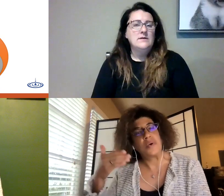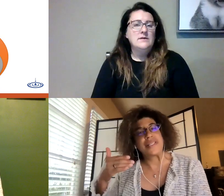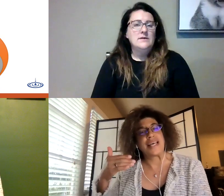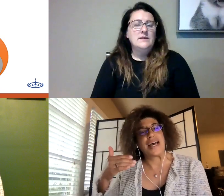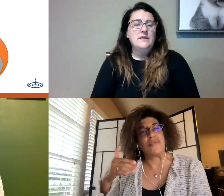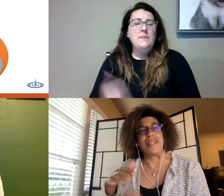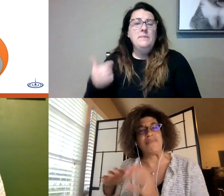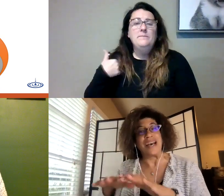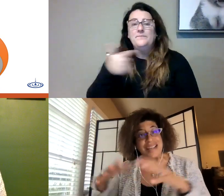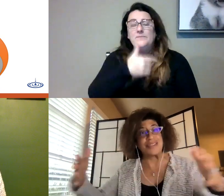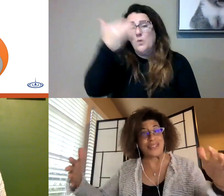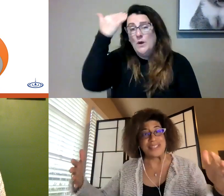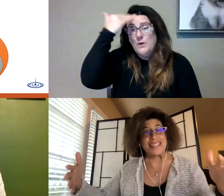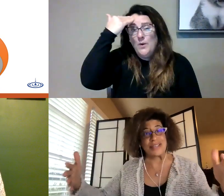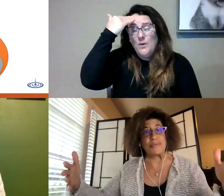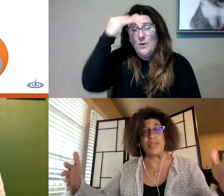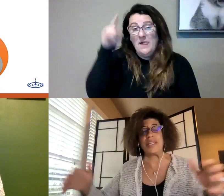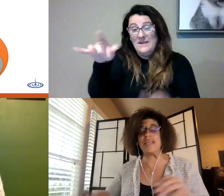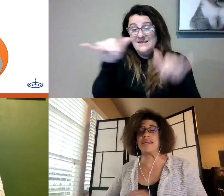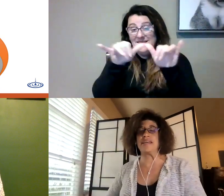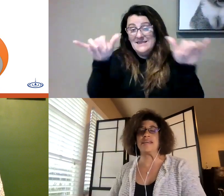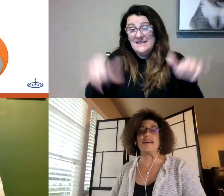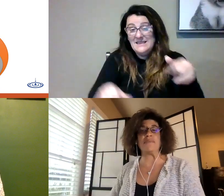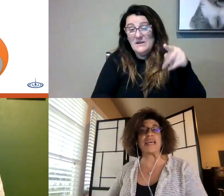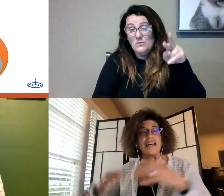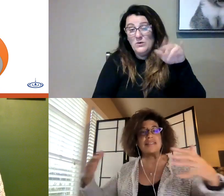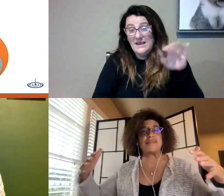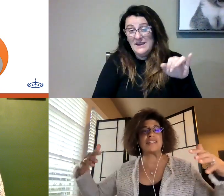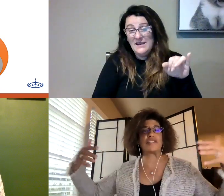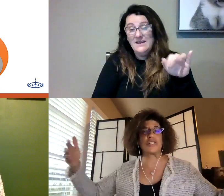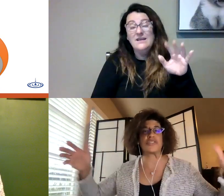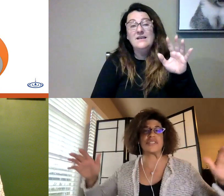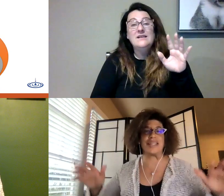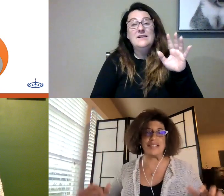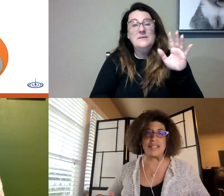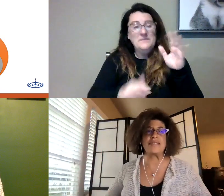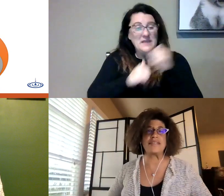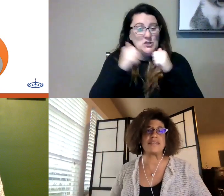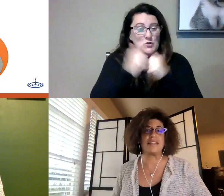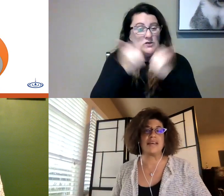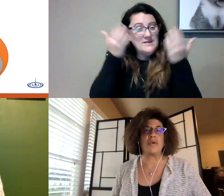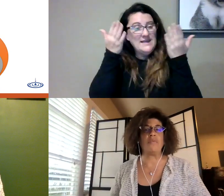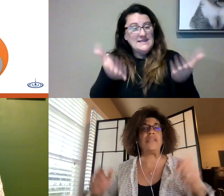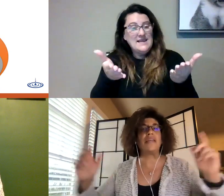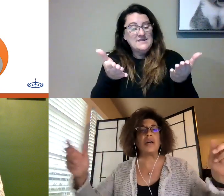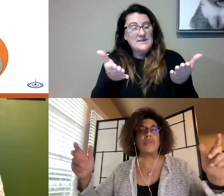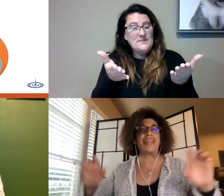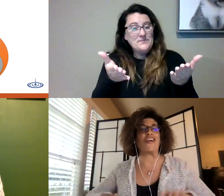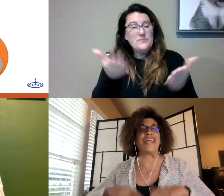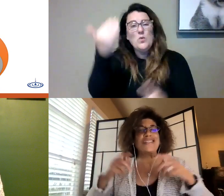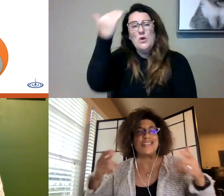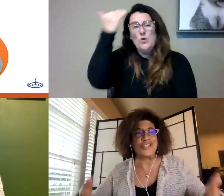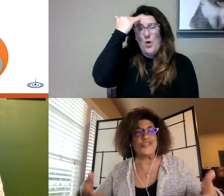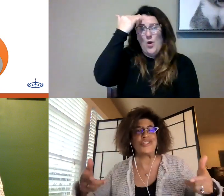we know is that because of those systems, Preeti, because of the structures that exist, we know that